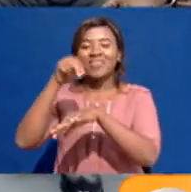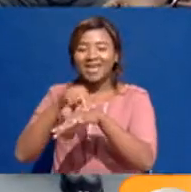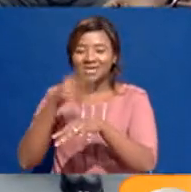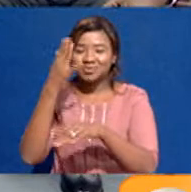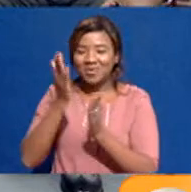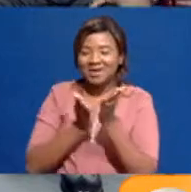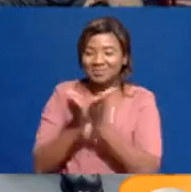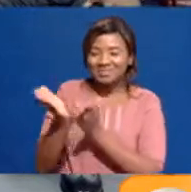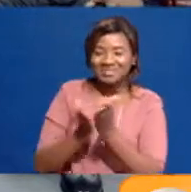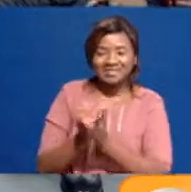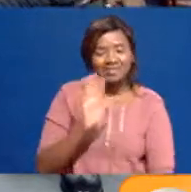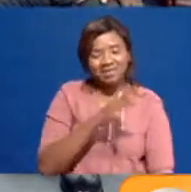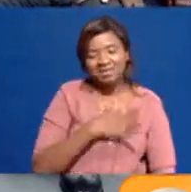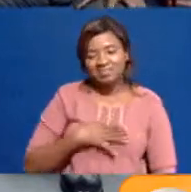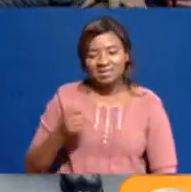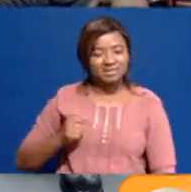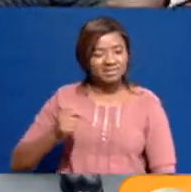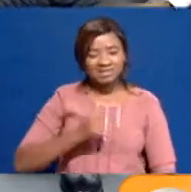Start changing.